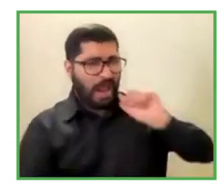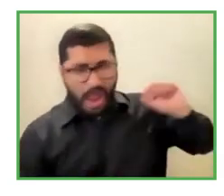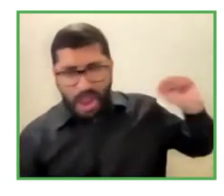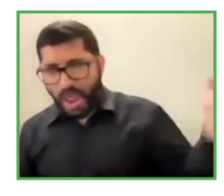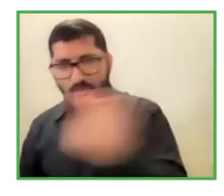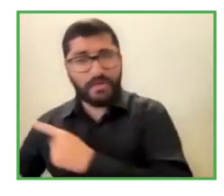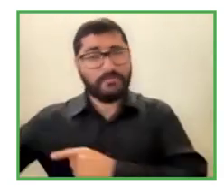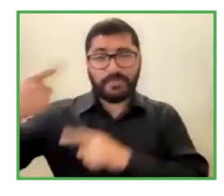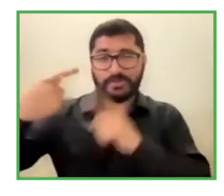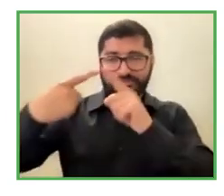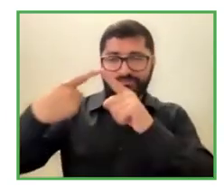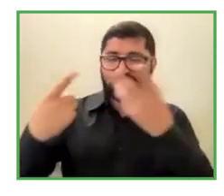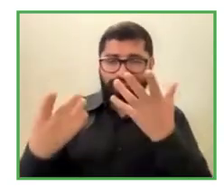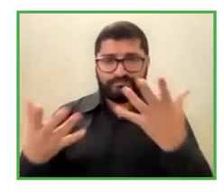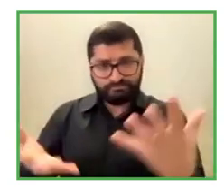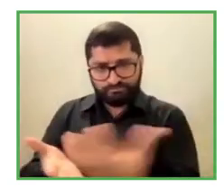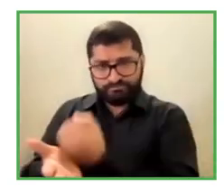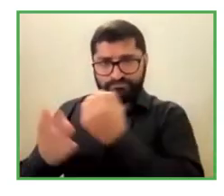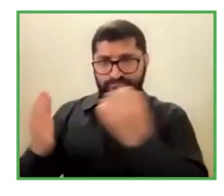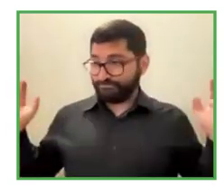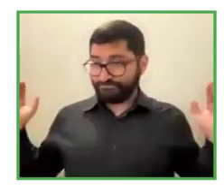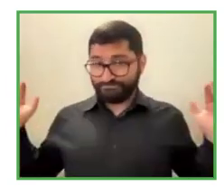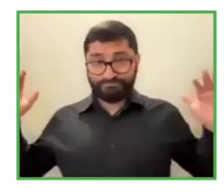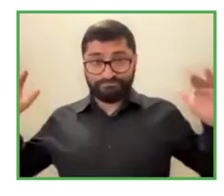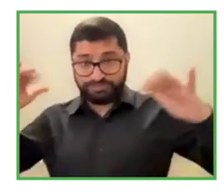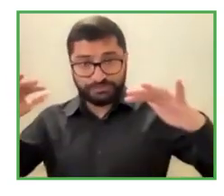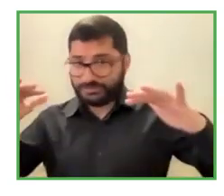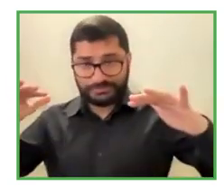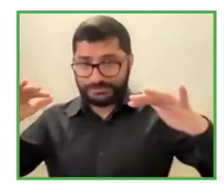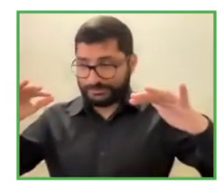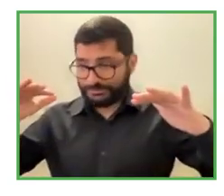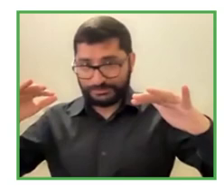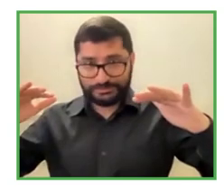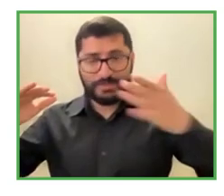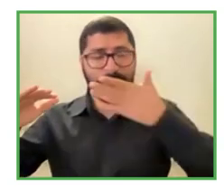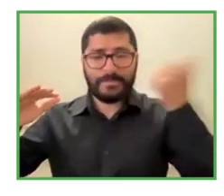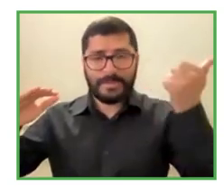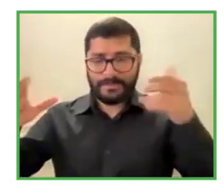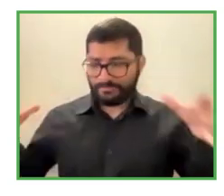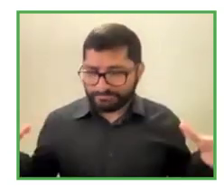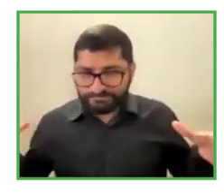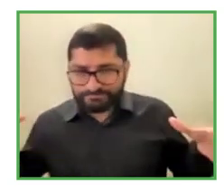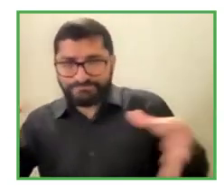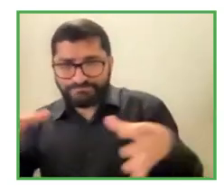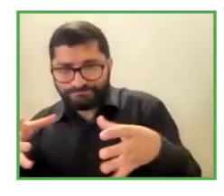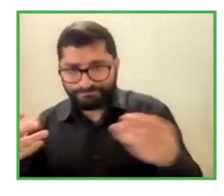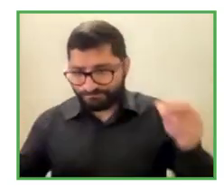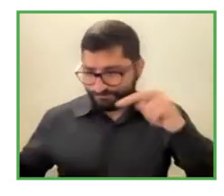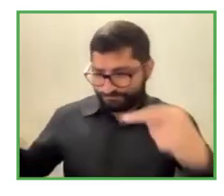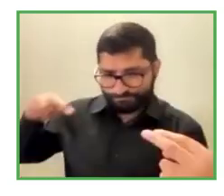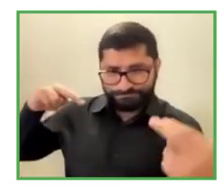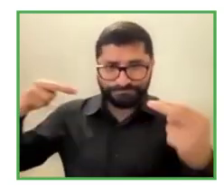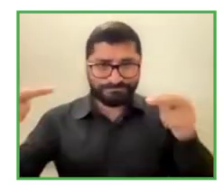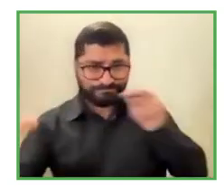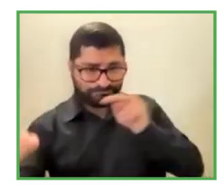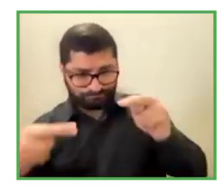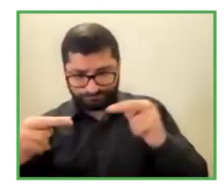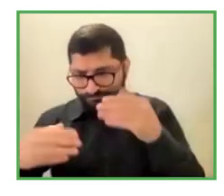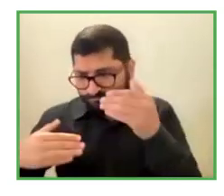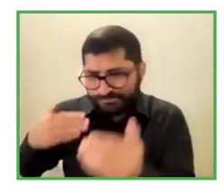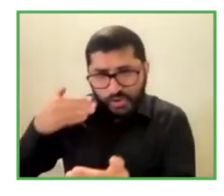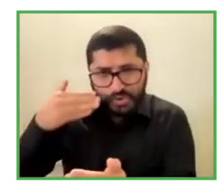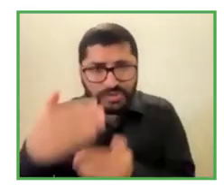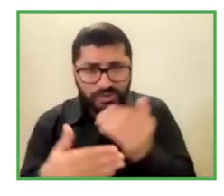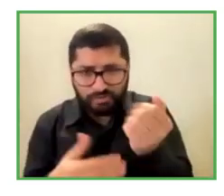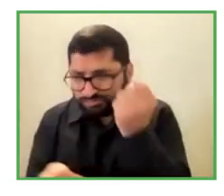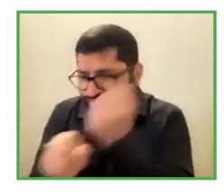building teams behind innovations. There's people, they need to know each other, create different work dynamics, define the paths